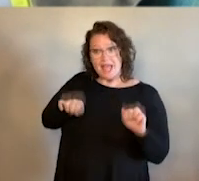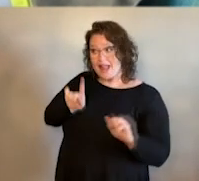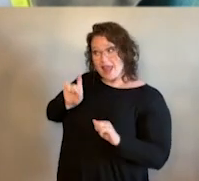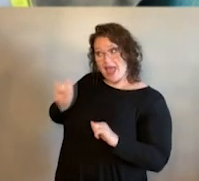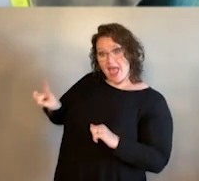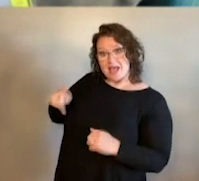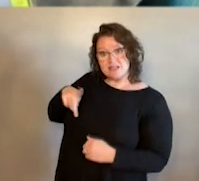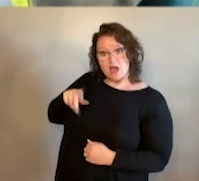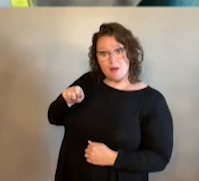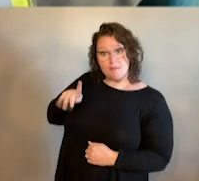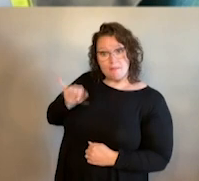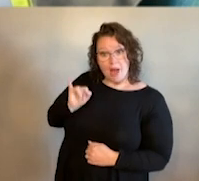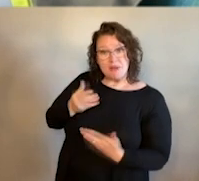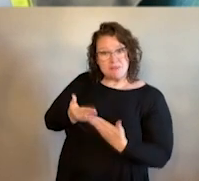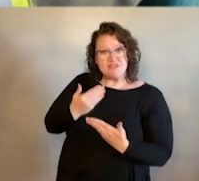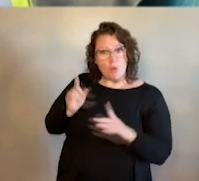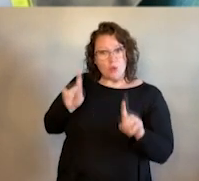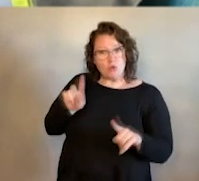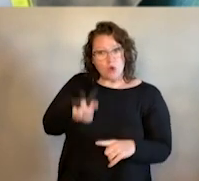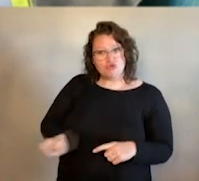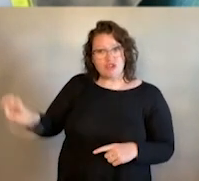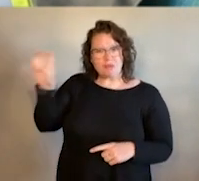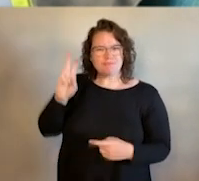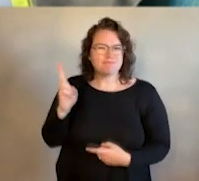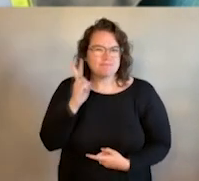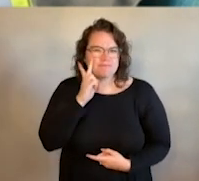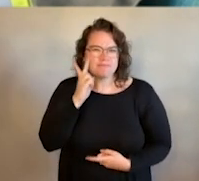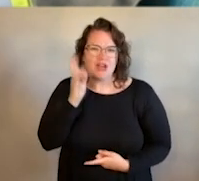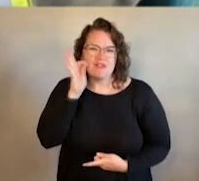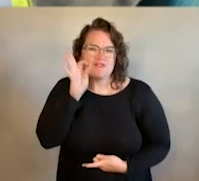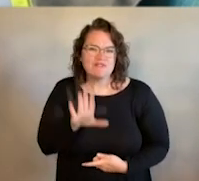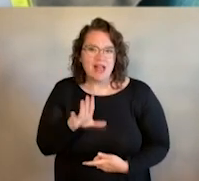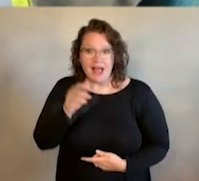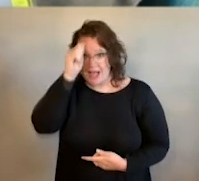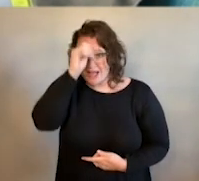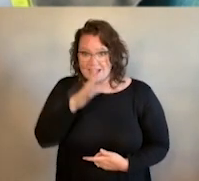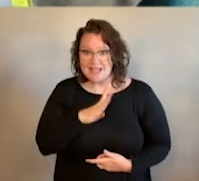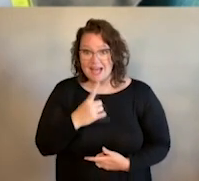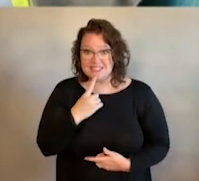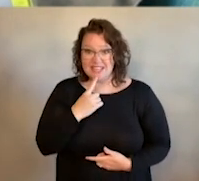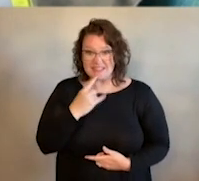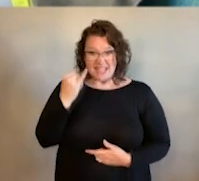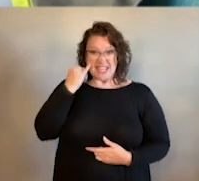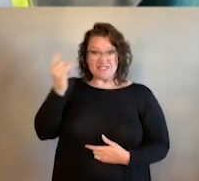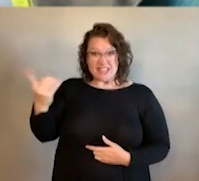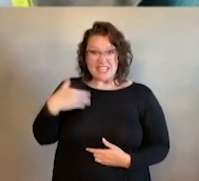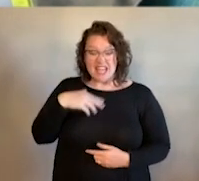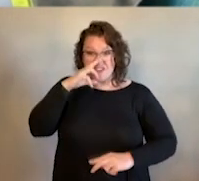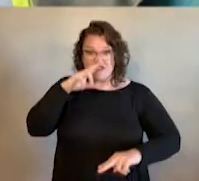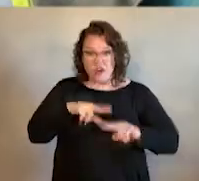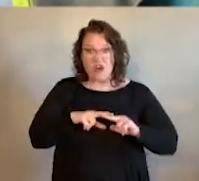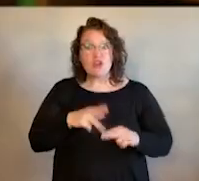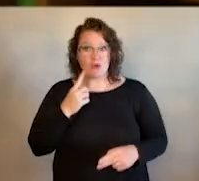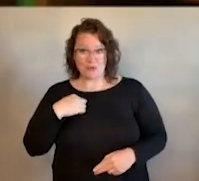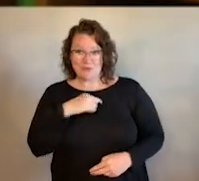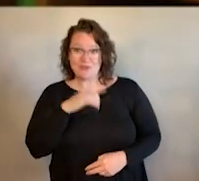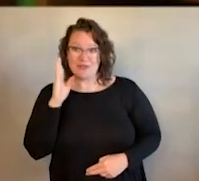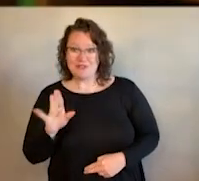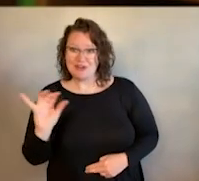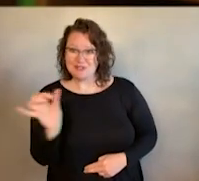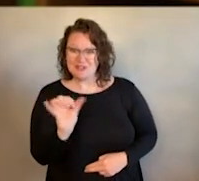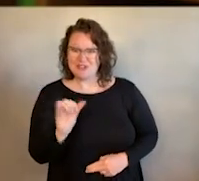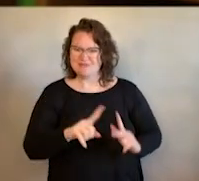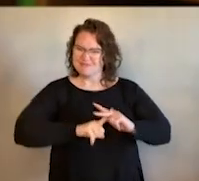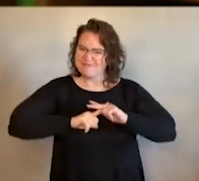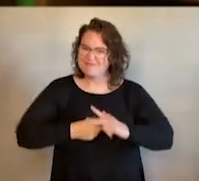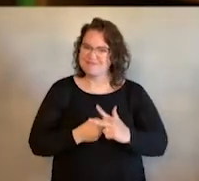on our trip. So let's see what Fly Guy sees and if he has as much fun on his adventure that we're going to have on ours today. Okay, friends,